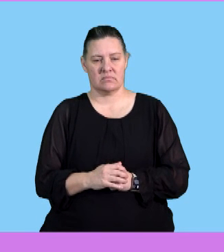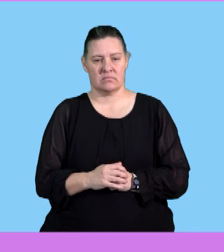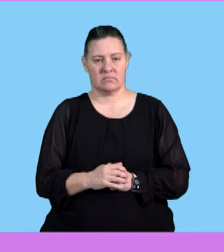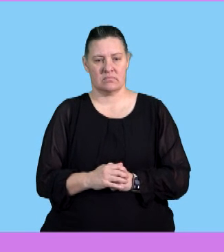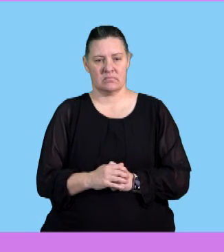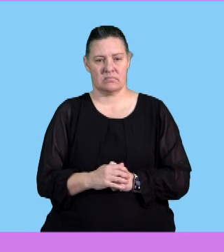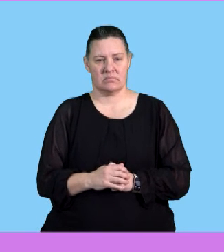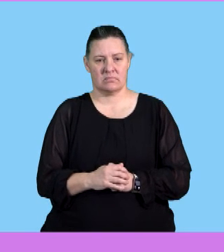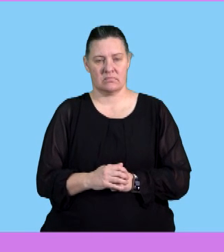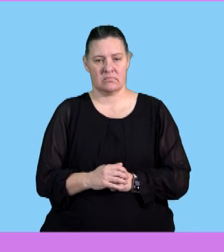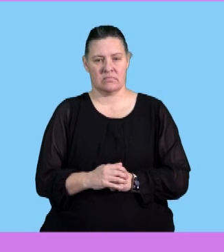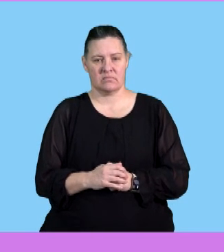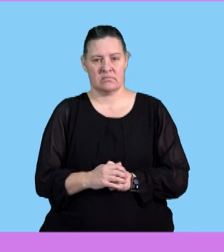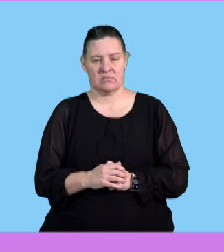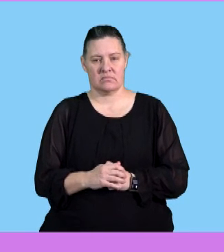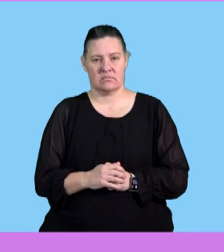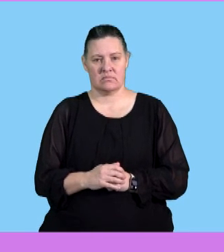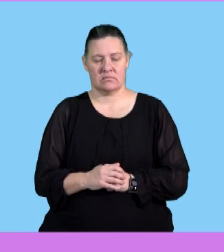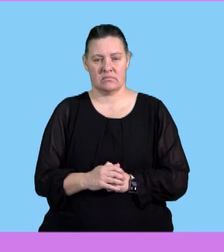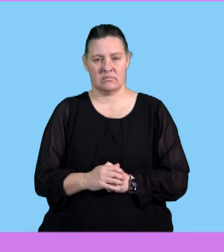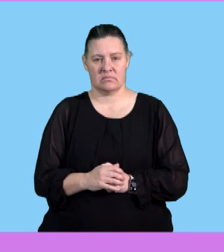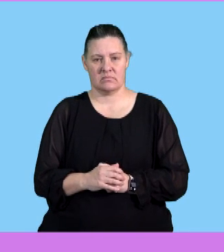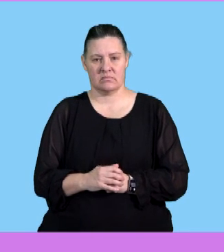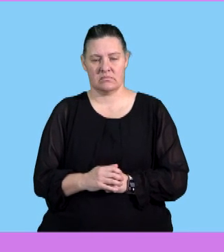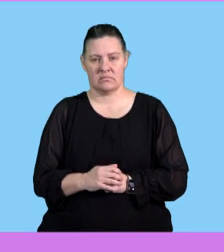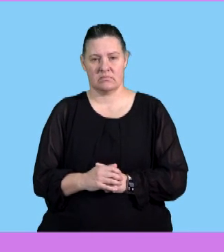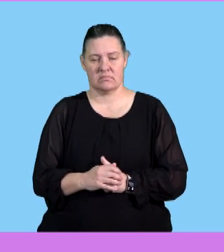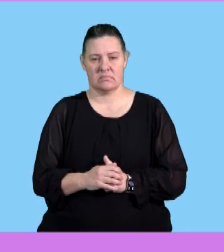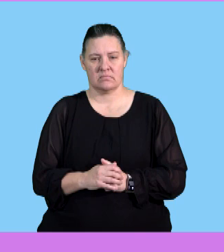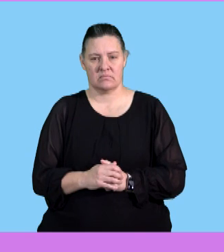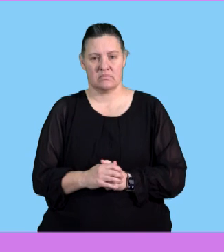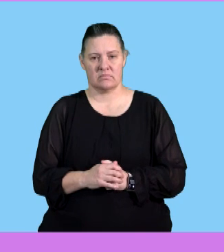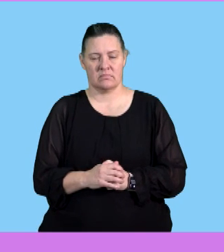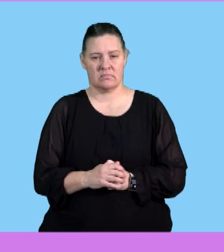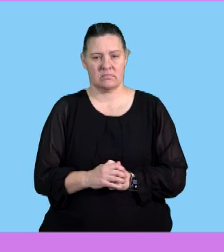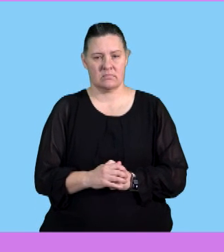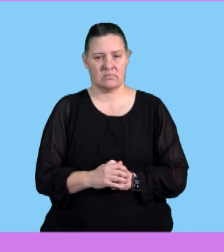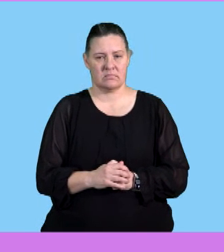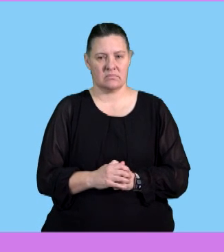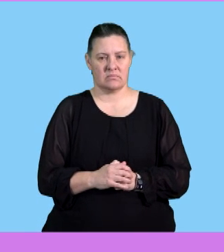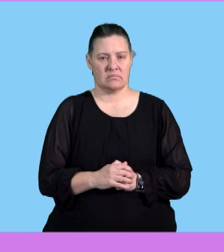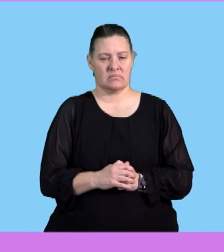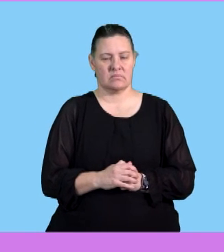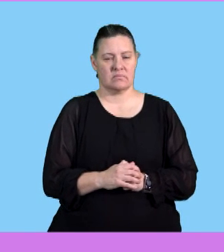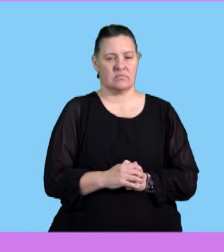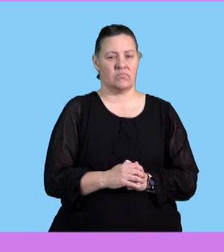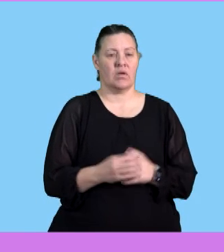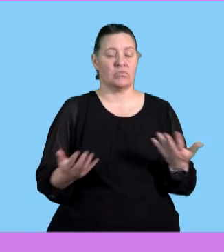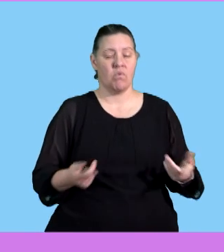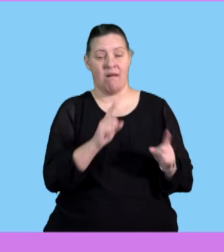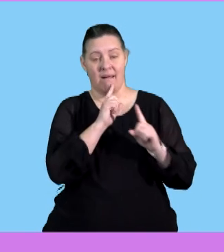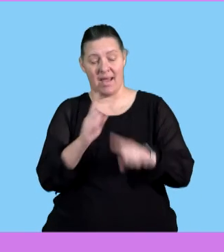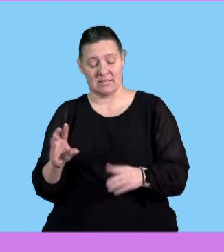1,400 divided by the given exchange rate, which is 21 rand